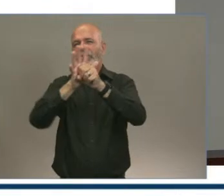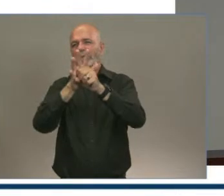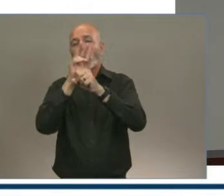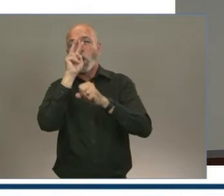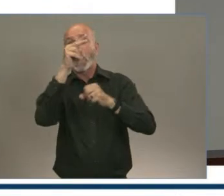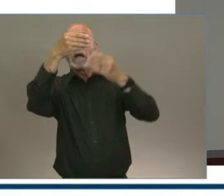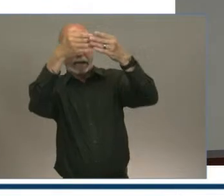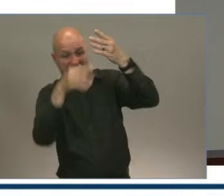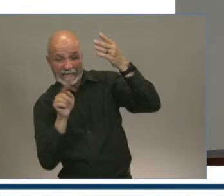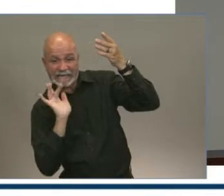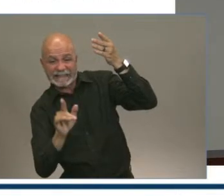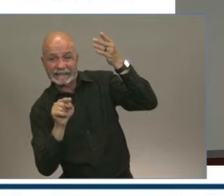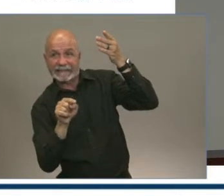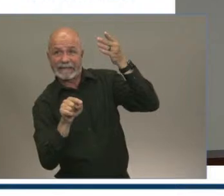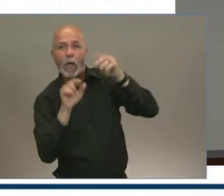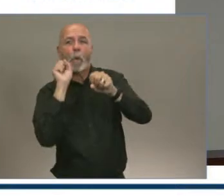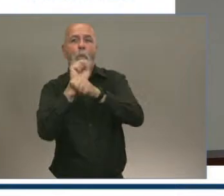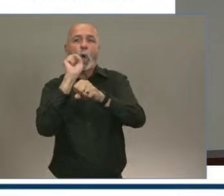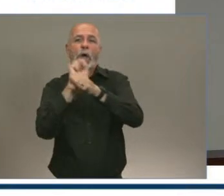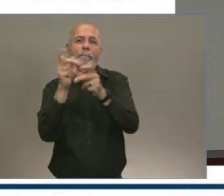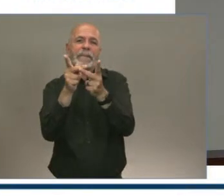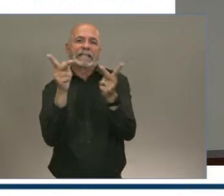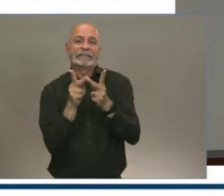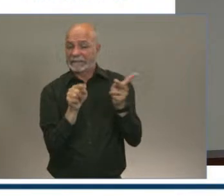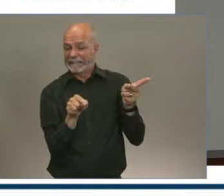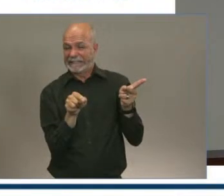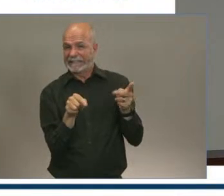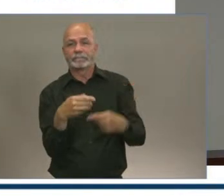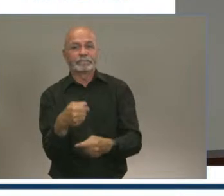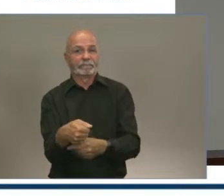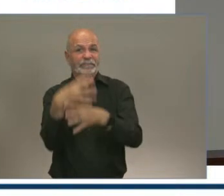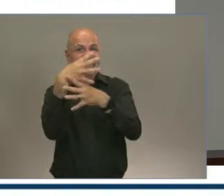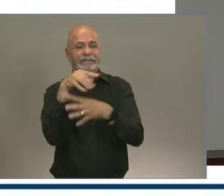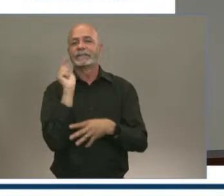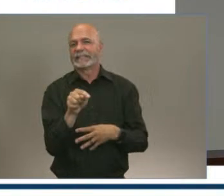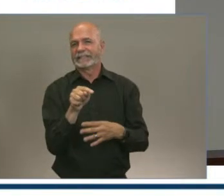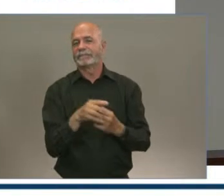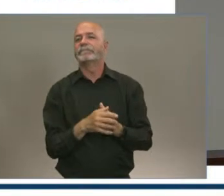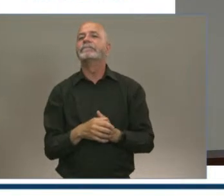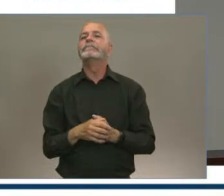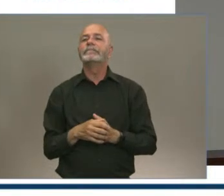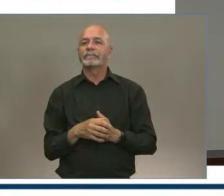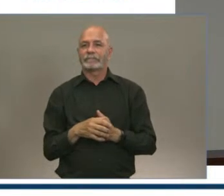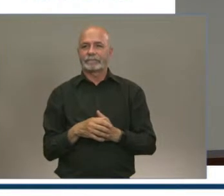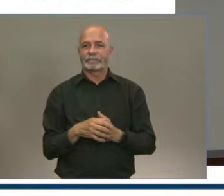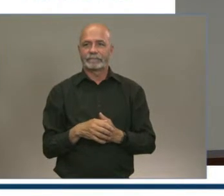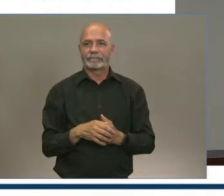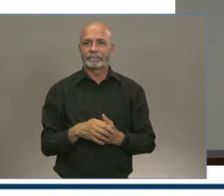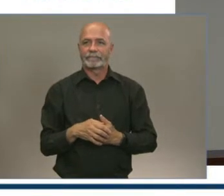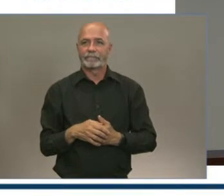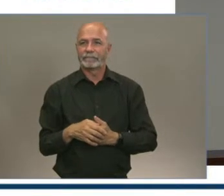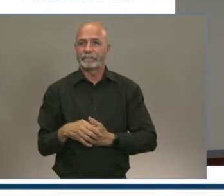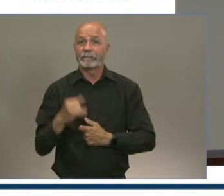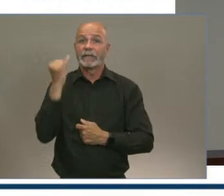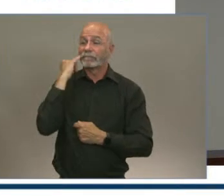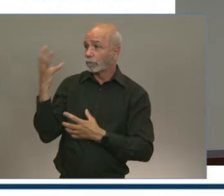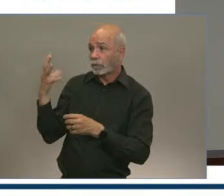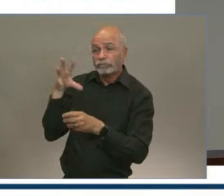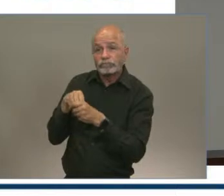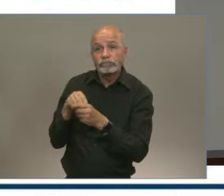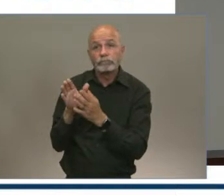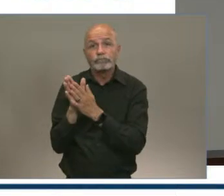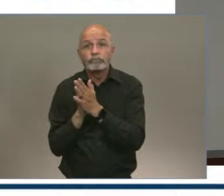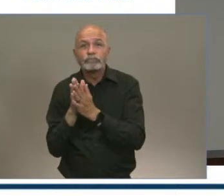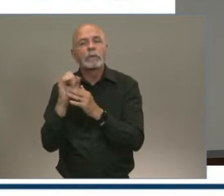under workplaces, you'll get to that link. To participate, organizations must have an approved testing plan